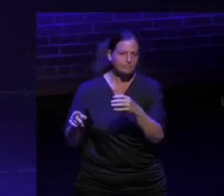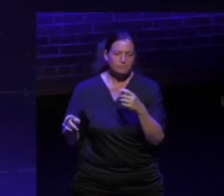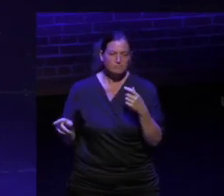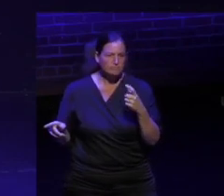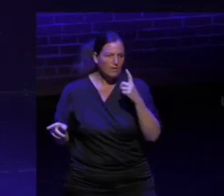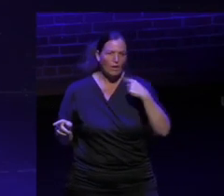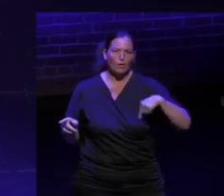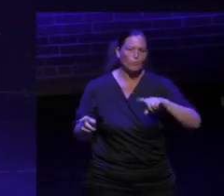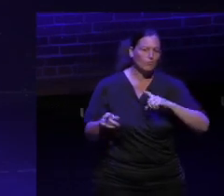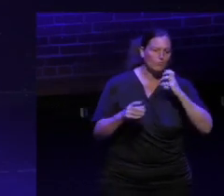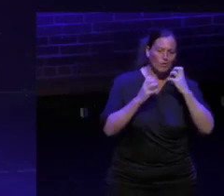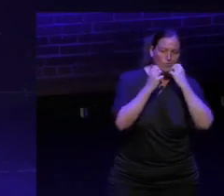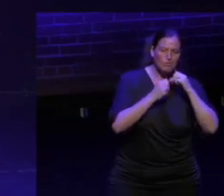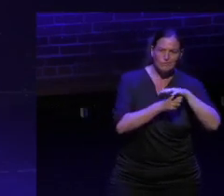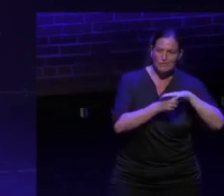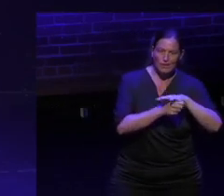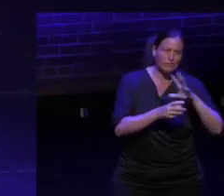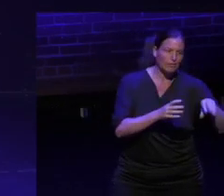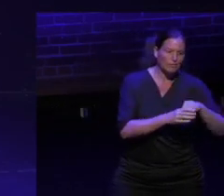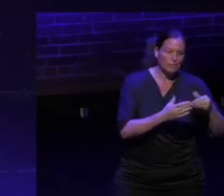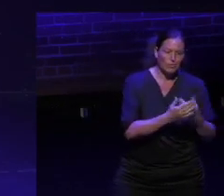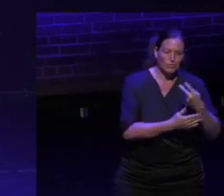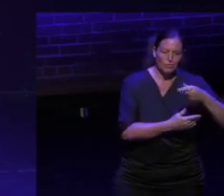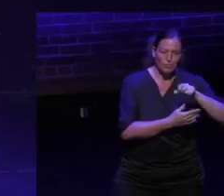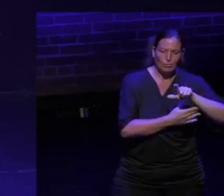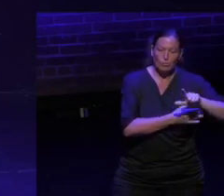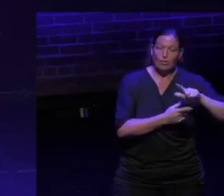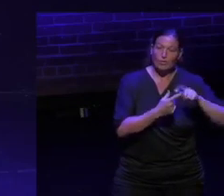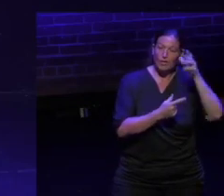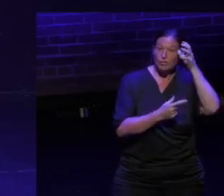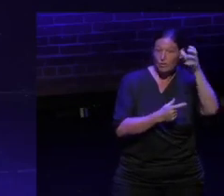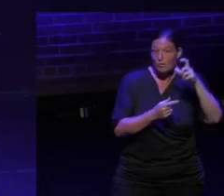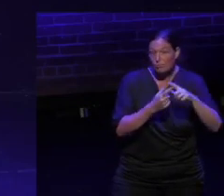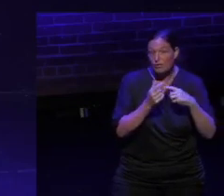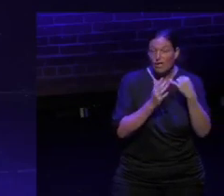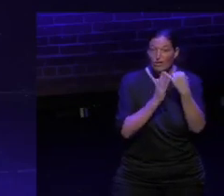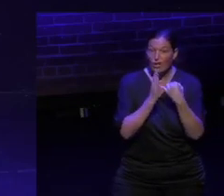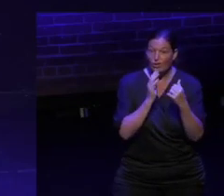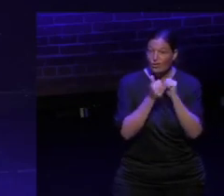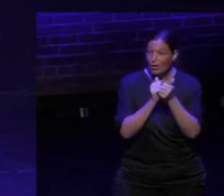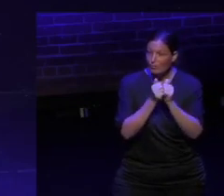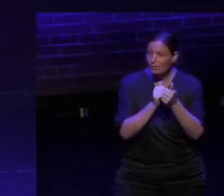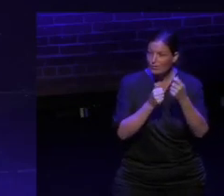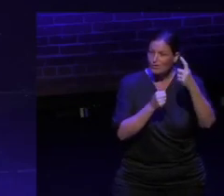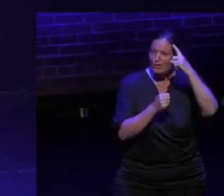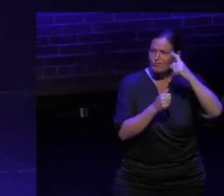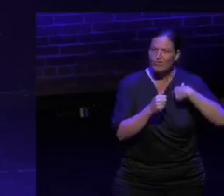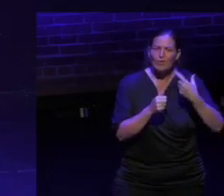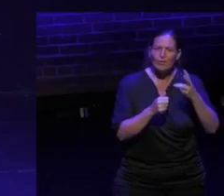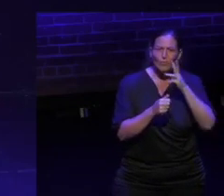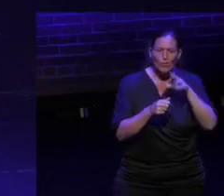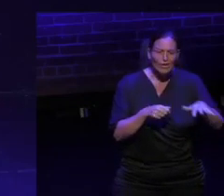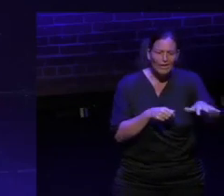entire recreational and conservation area, including a new pool. As part of that concept, we had an art competition for the splash pad outside.